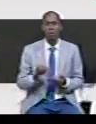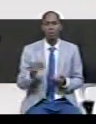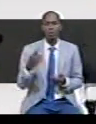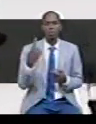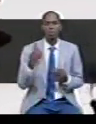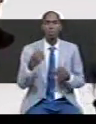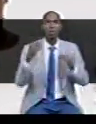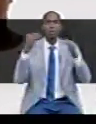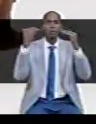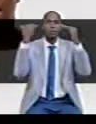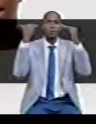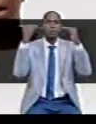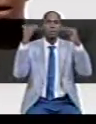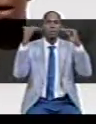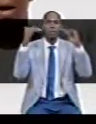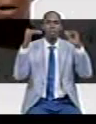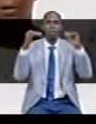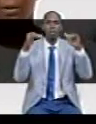lowering the